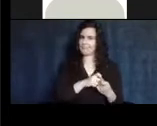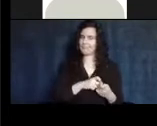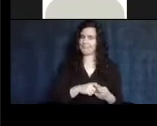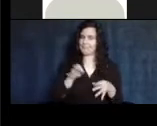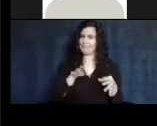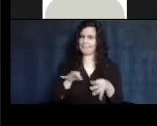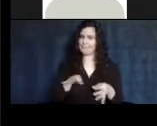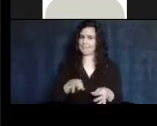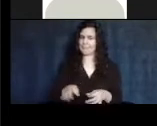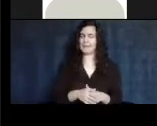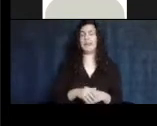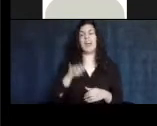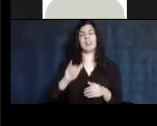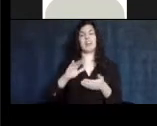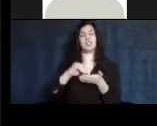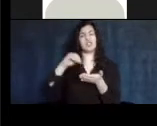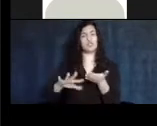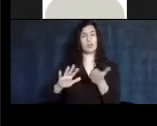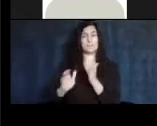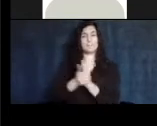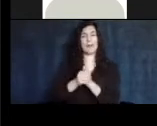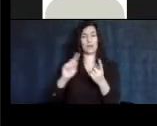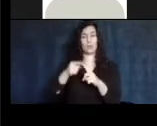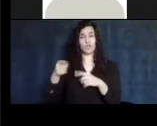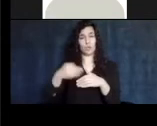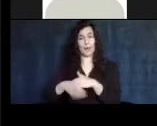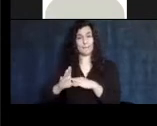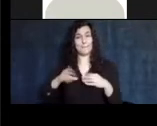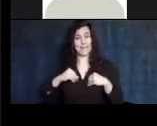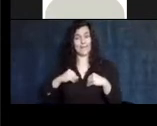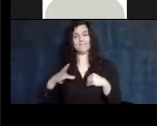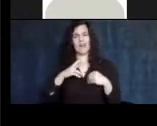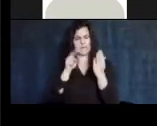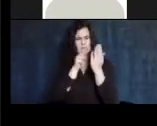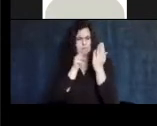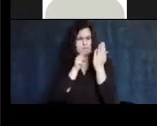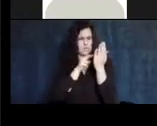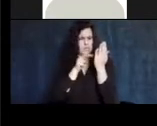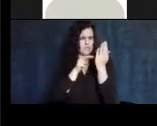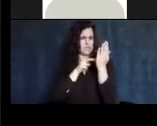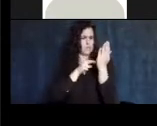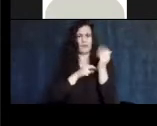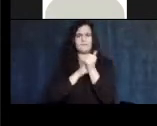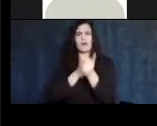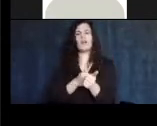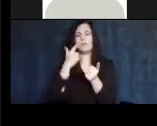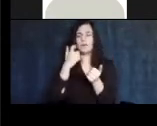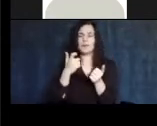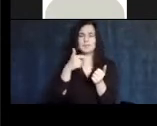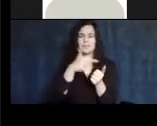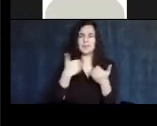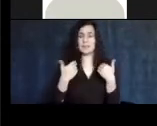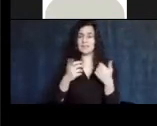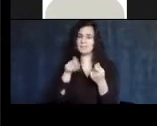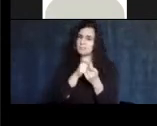student packet as well, telling you how to reset that password, because it can be a little bit difficult sometimes. But if you are having issues with that